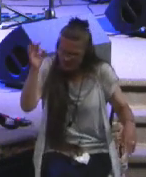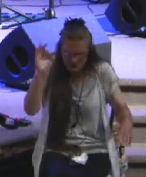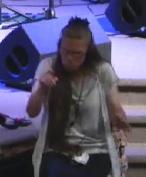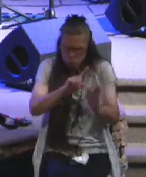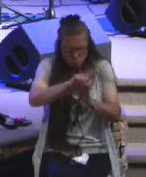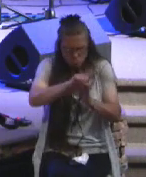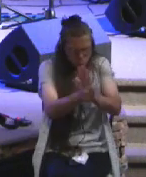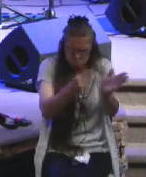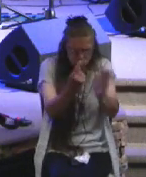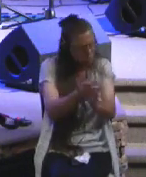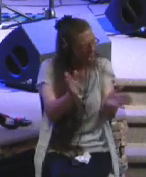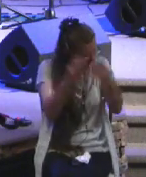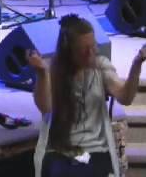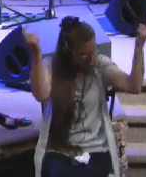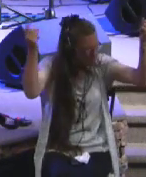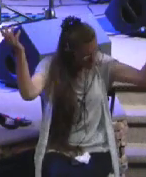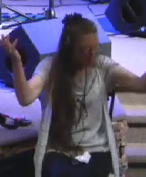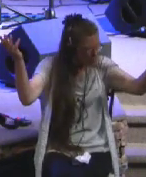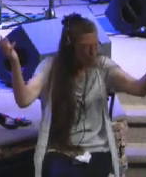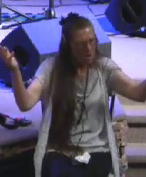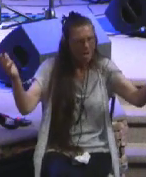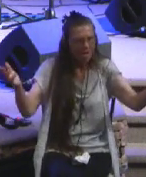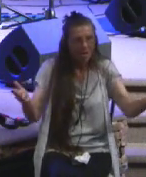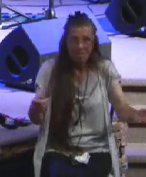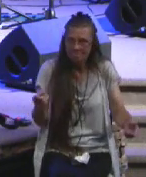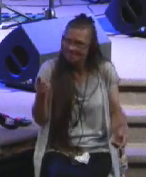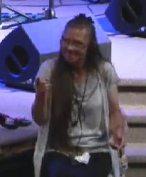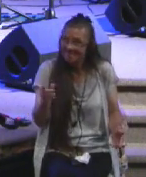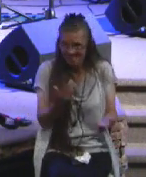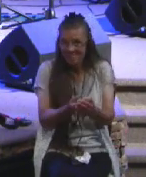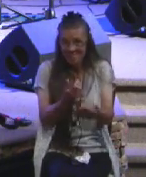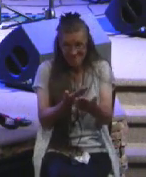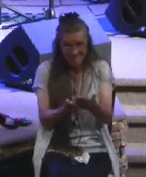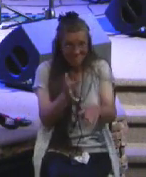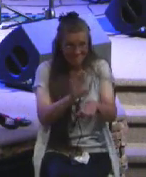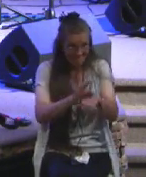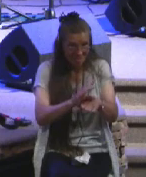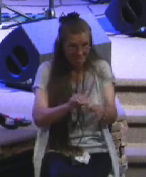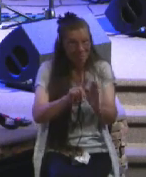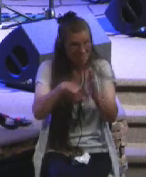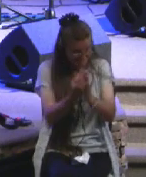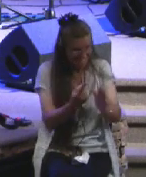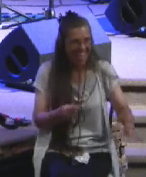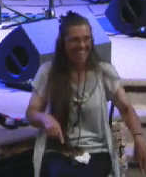midnight. Hallelujah. Woo. How many know you have a good church if you're going to midnight?